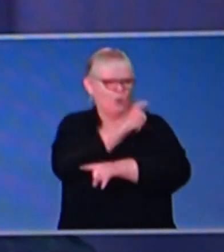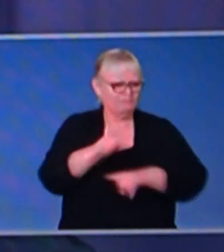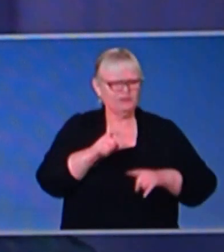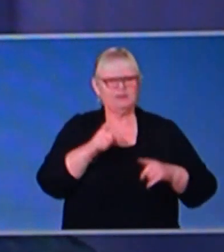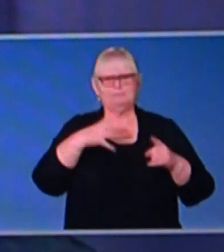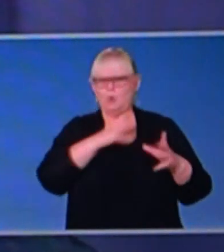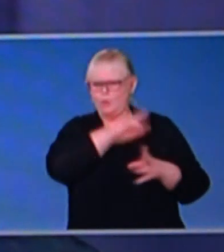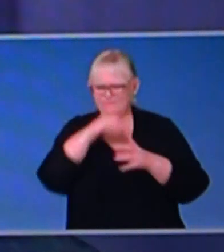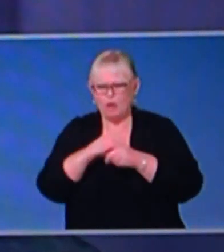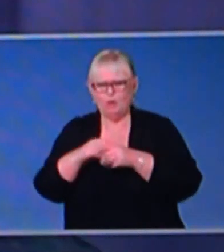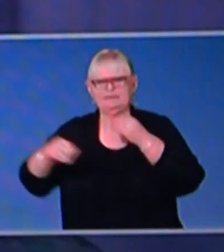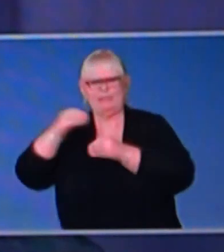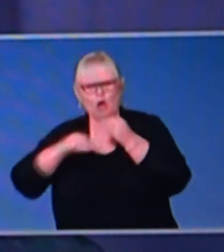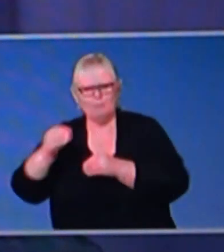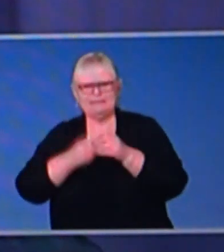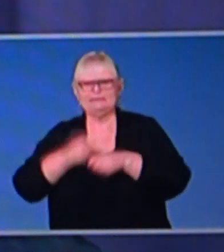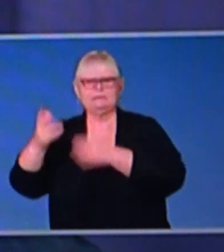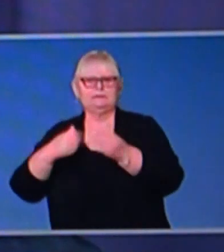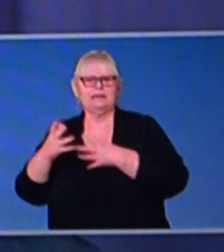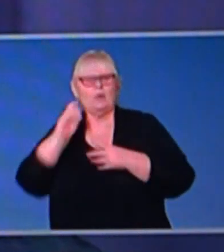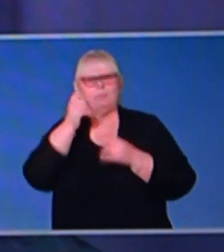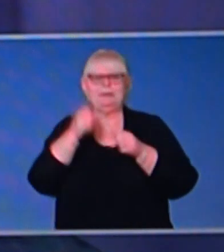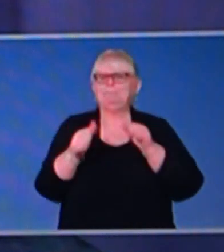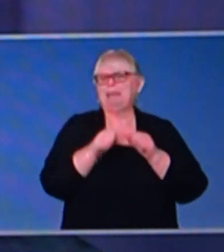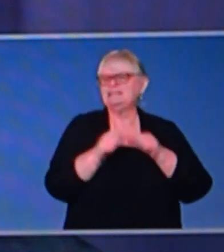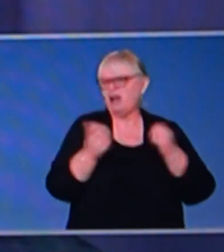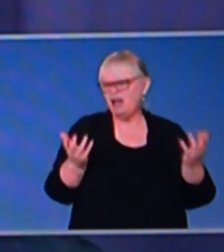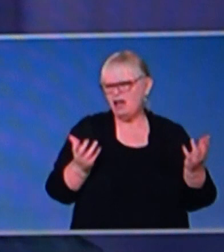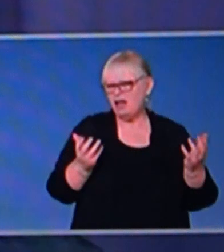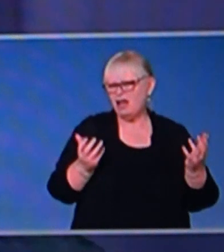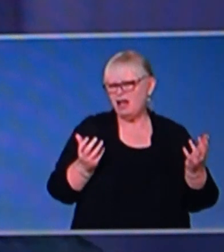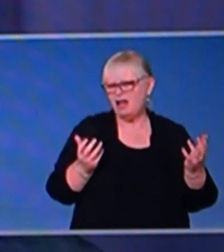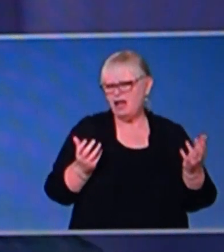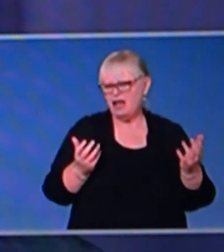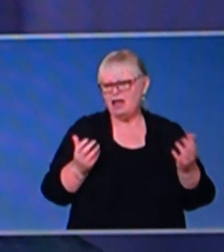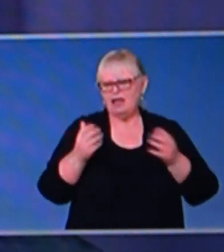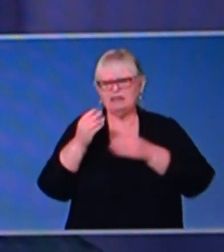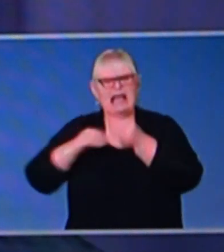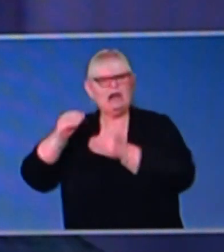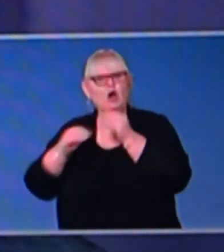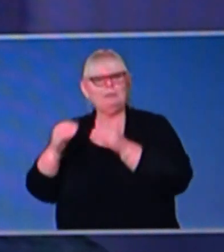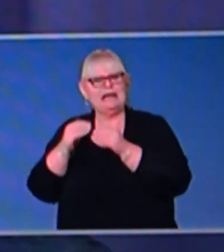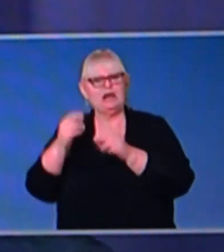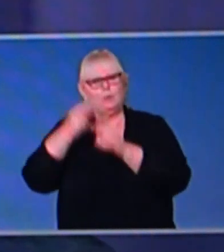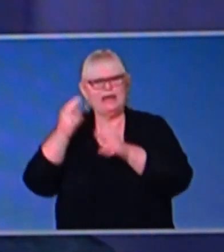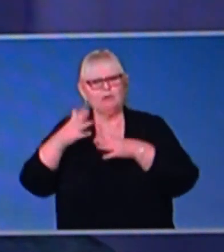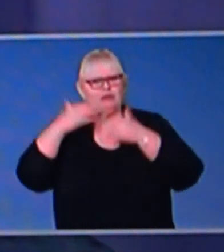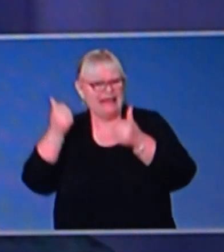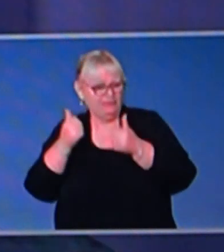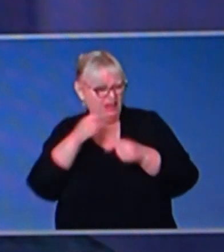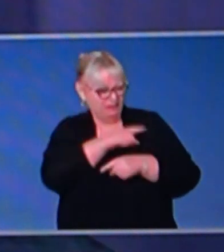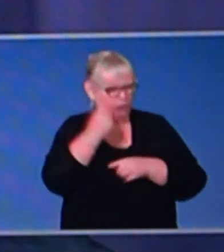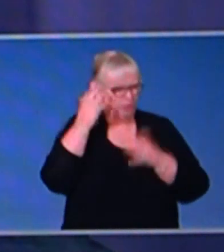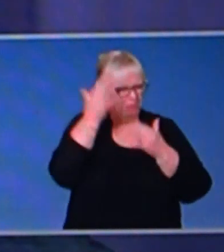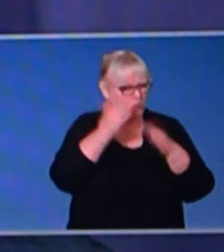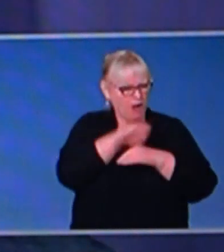economy and deliver ultimately a far higher, in their words, economic outcome, a quicker economic recovery. Has that factored